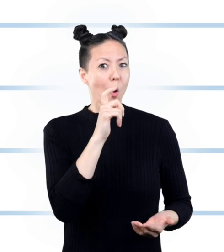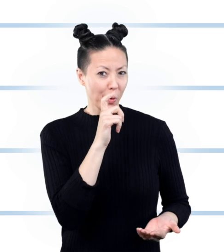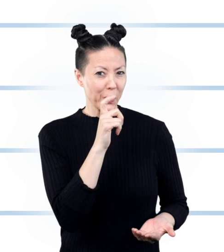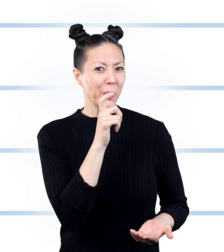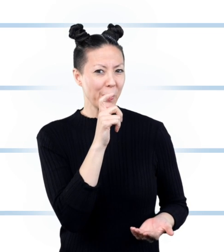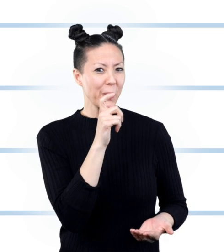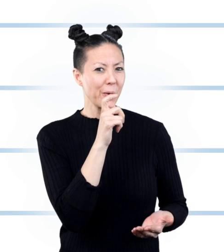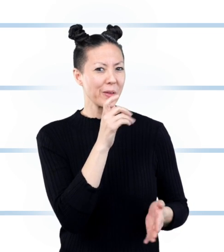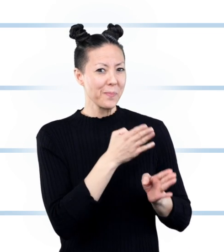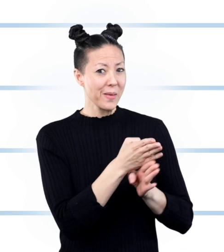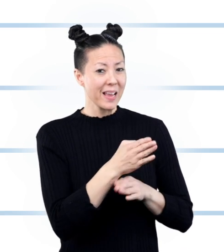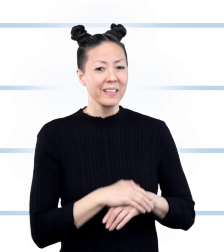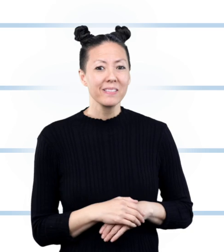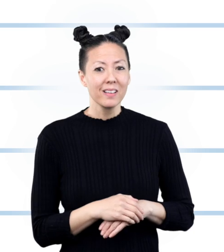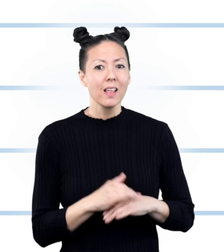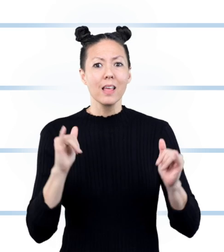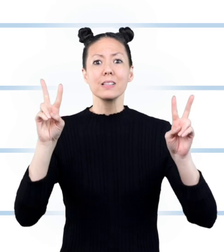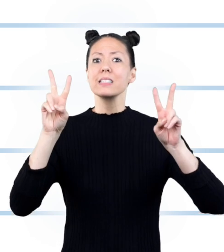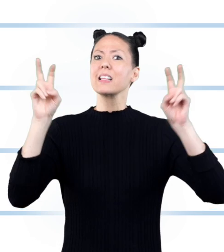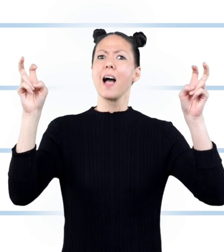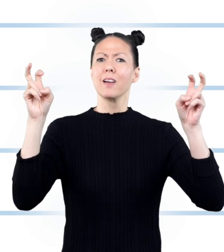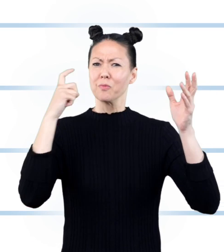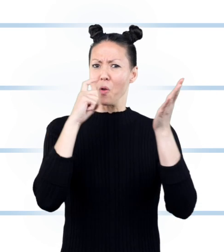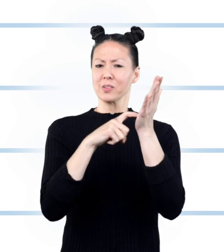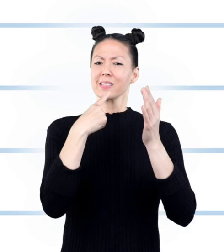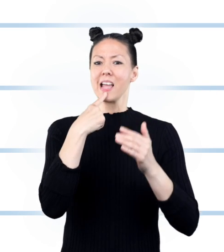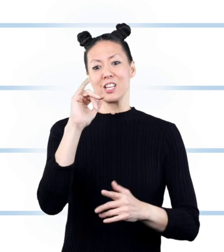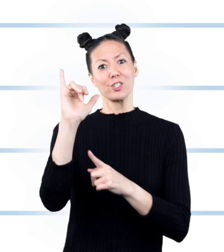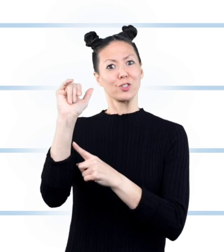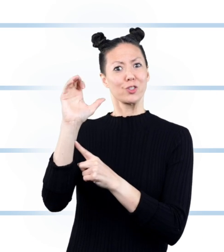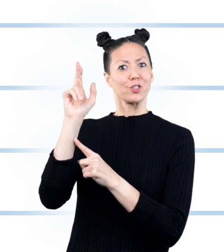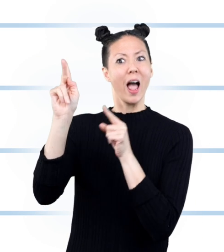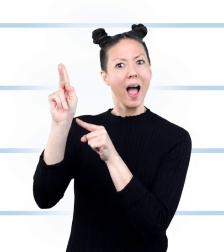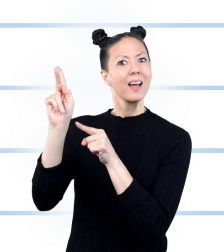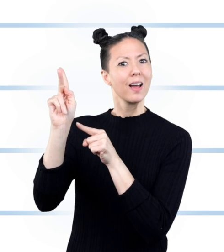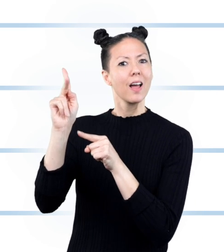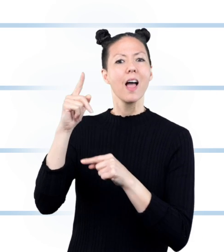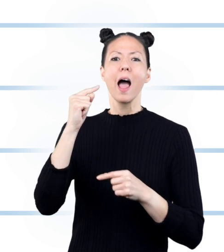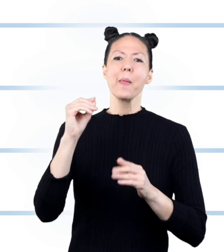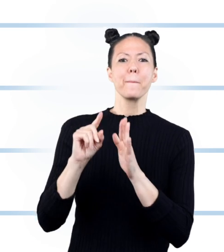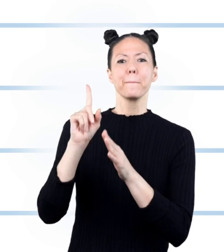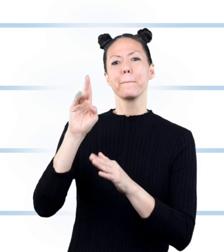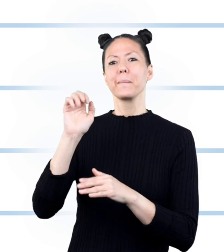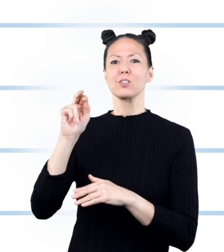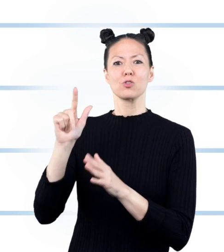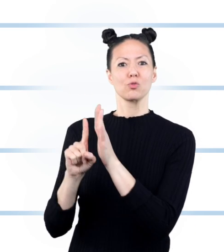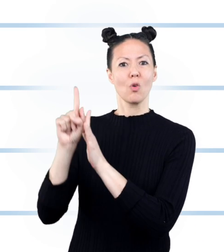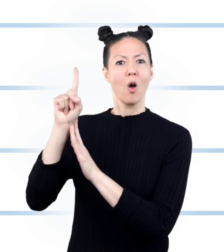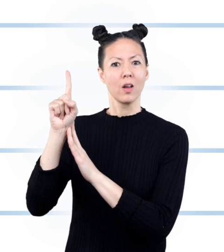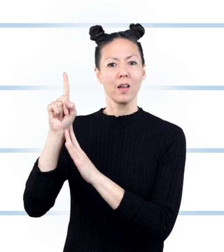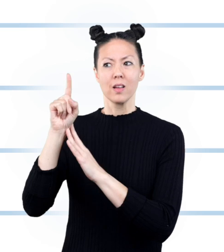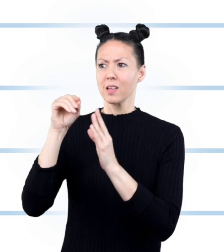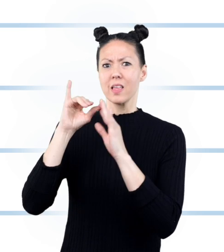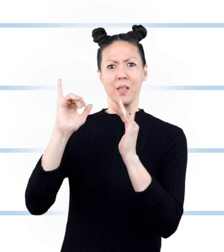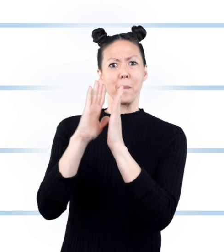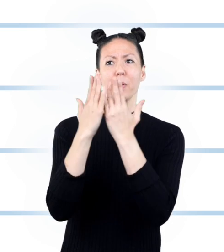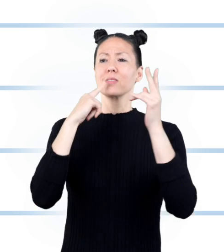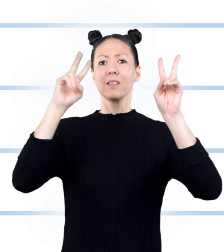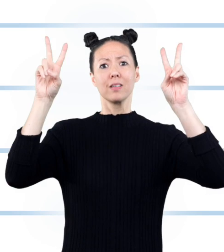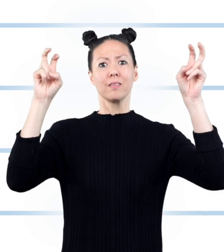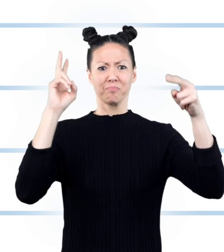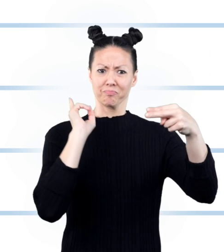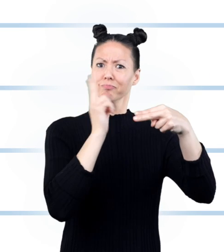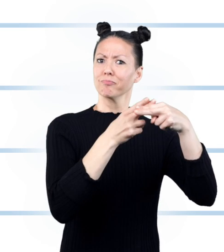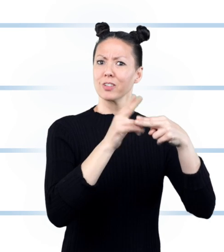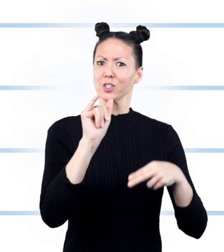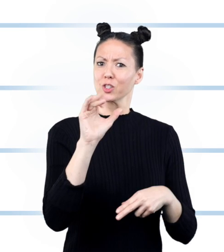is. The title of the story is Jack and the Beanstalk. If Jack is in the title, then it's probably a